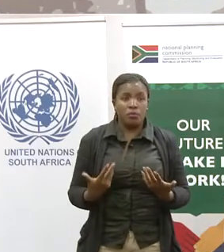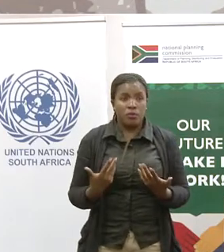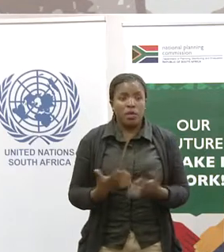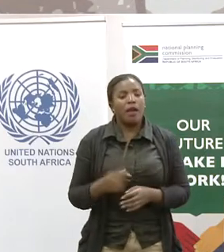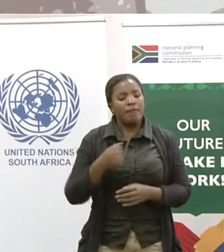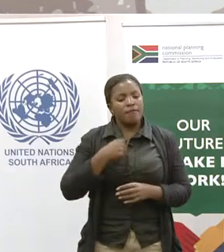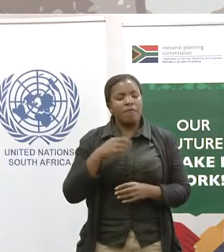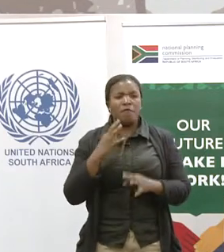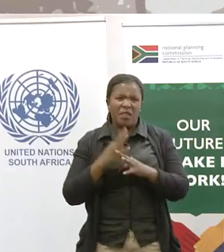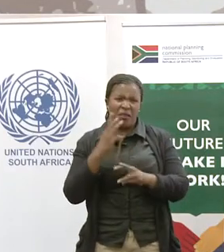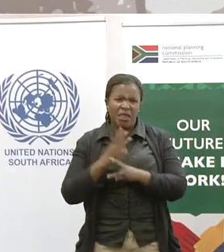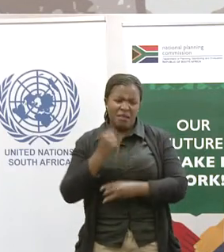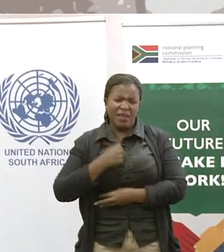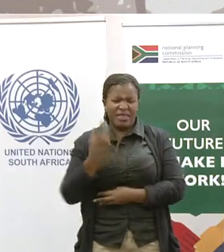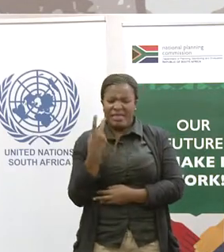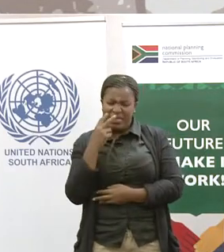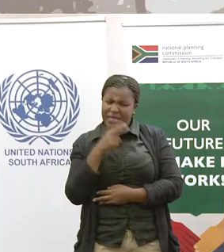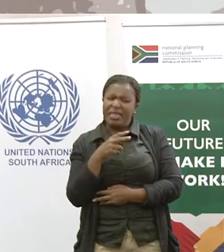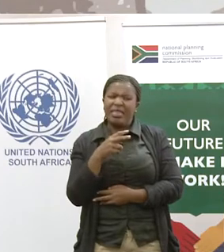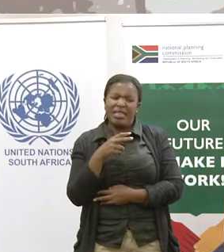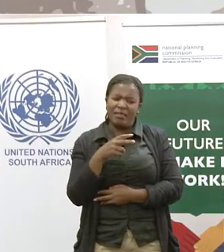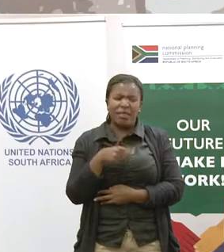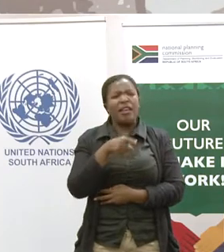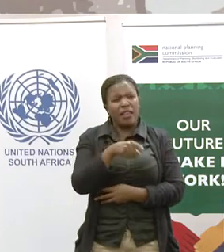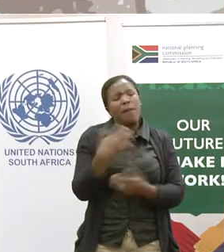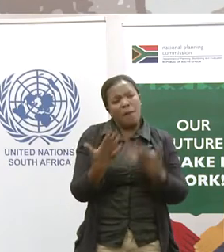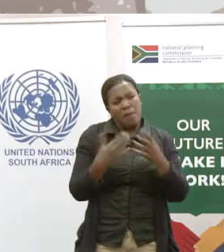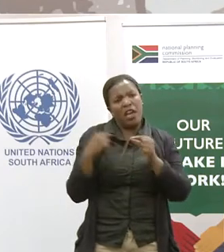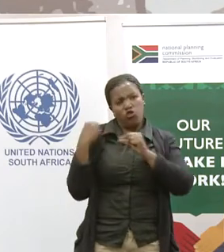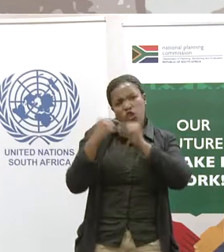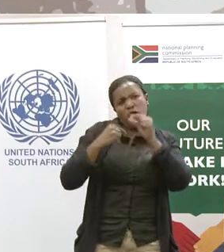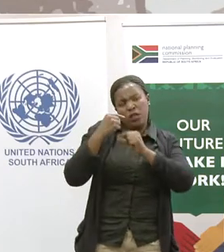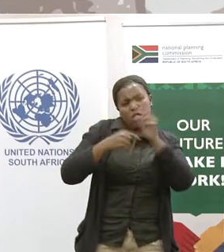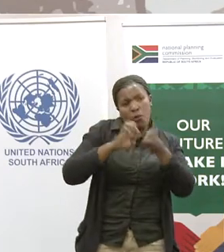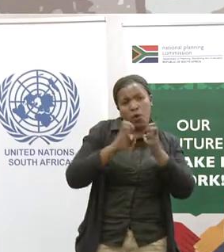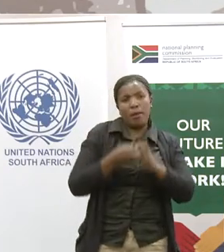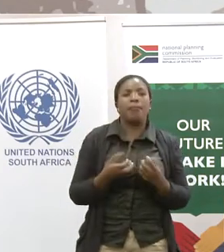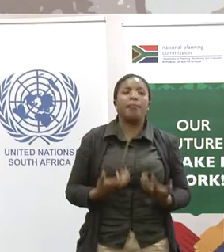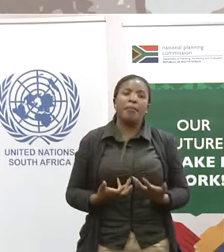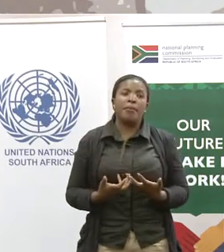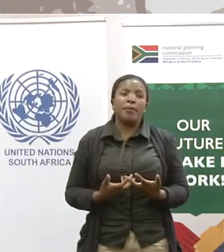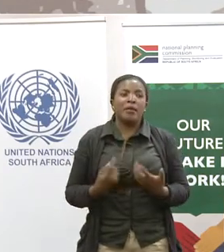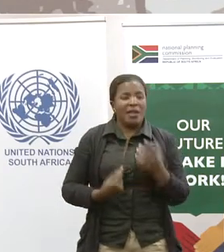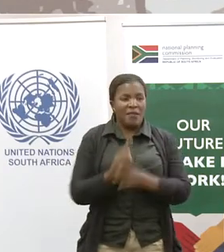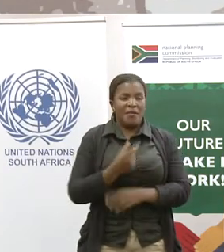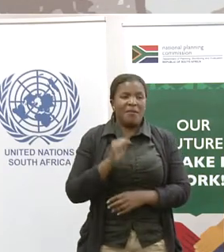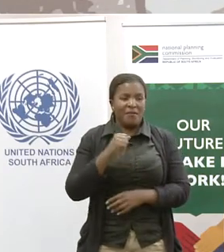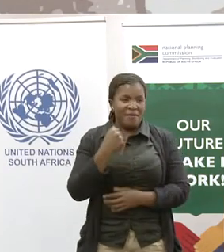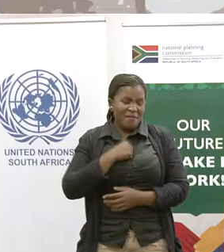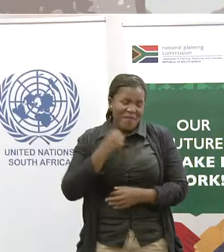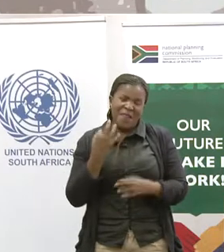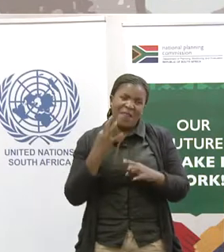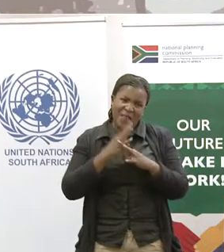have them to blame for my blindness. So they had to treat me nice, because I can terrorize